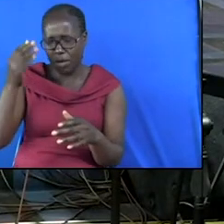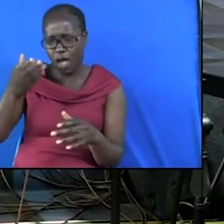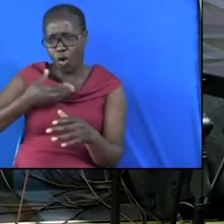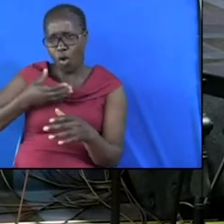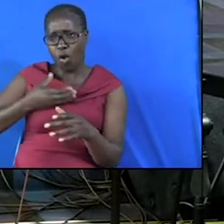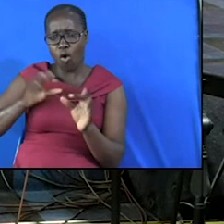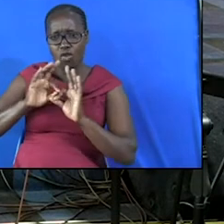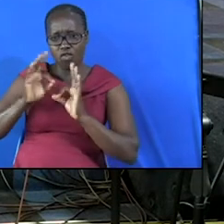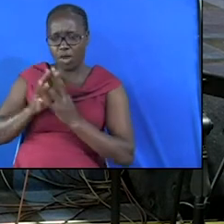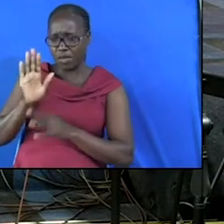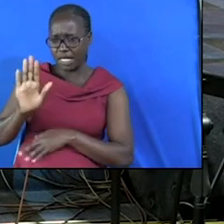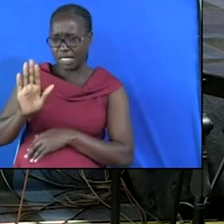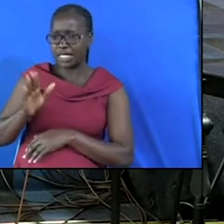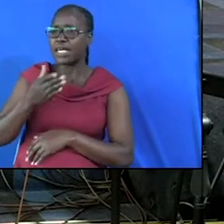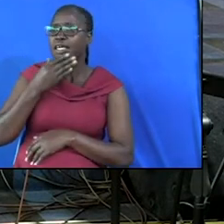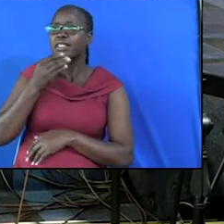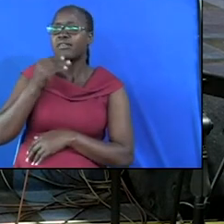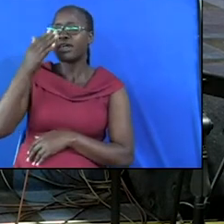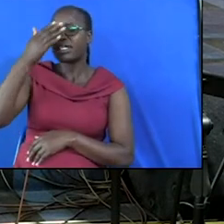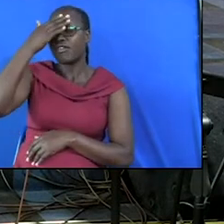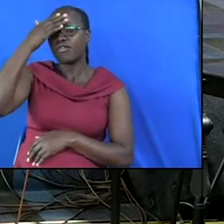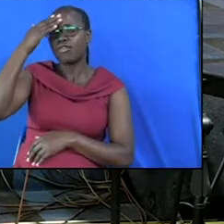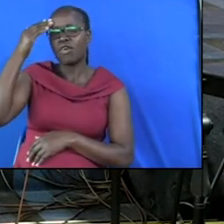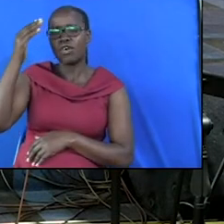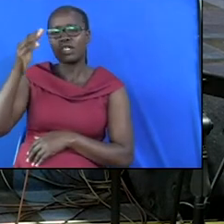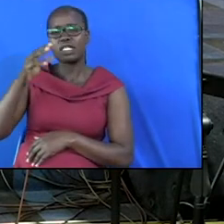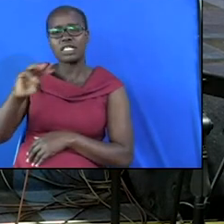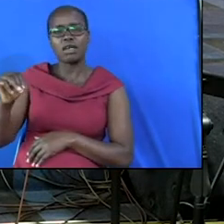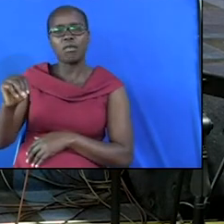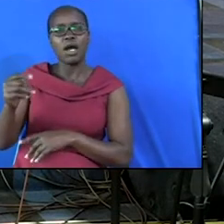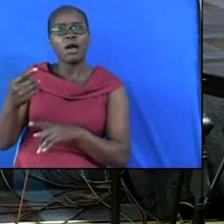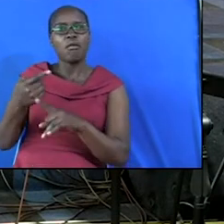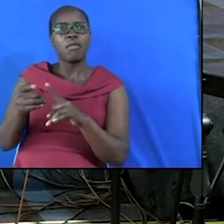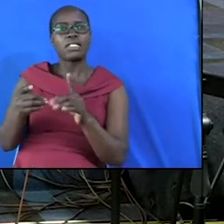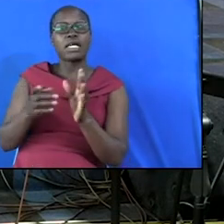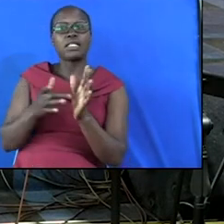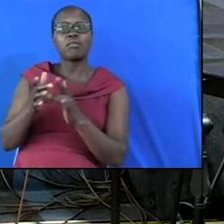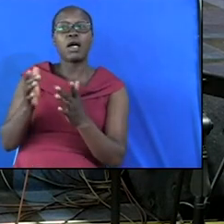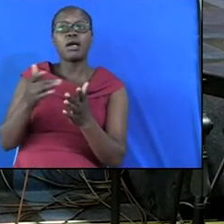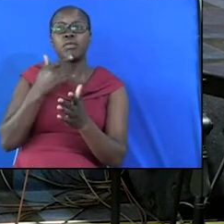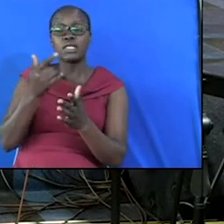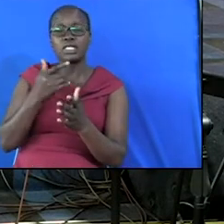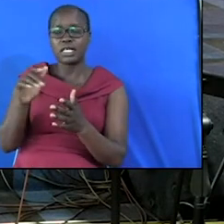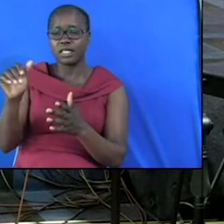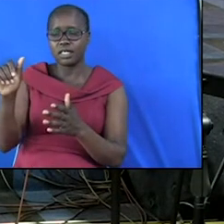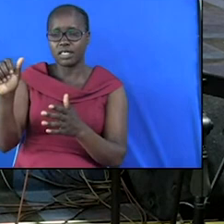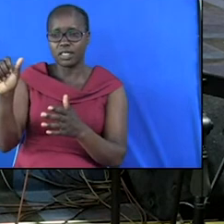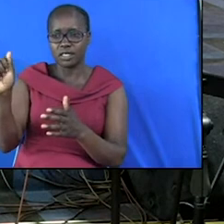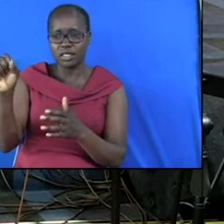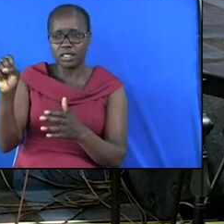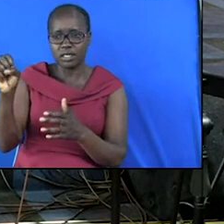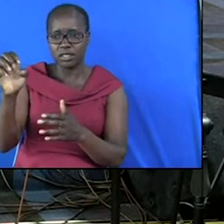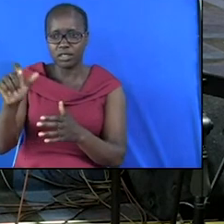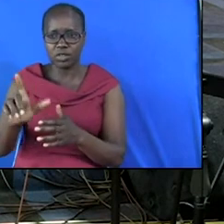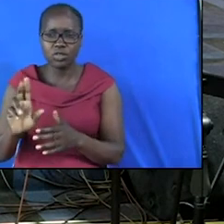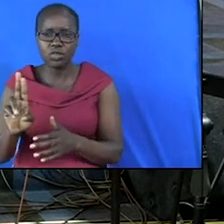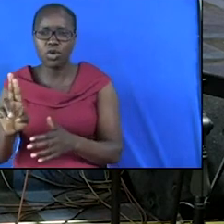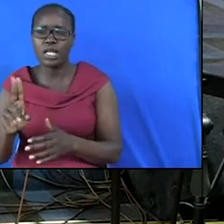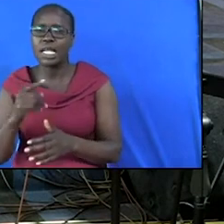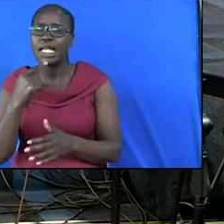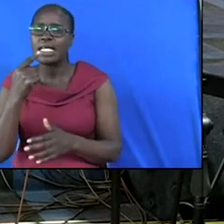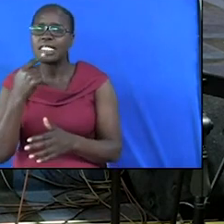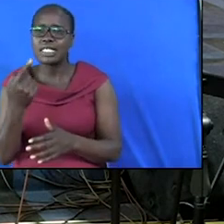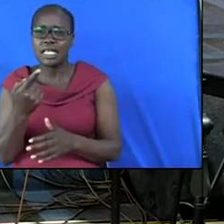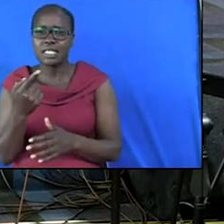family. Even the father has forgotten him. But then verse 7, the Bible says that Samuel is told, my